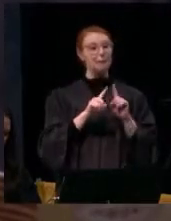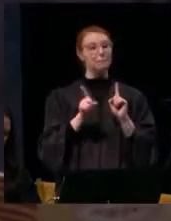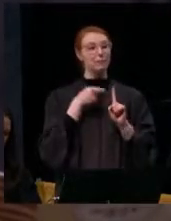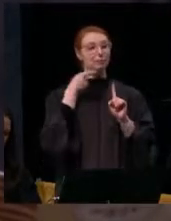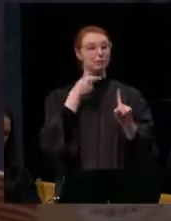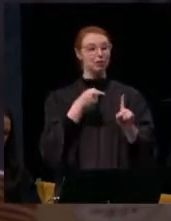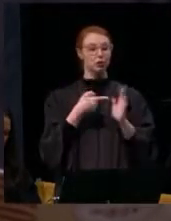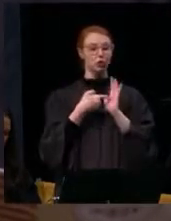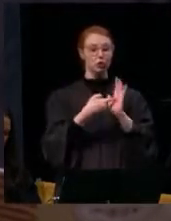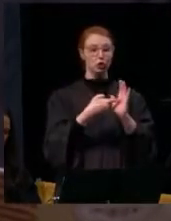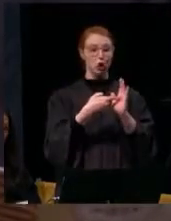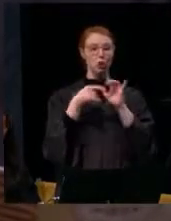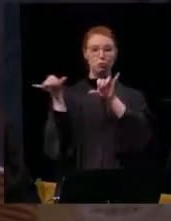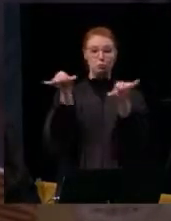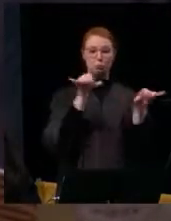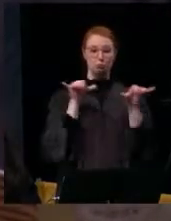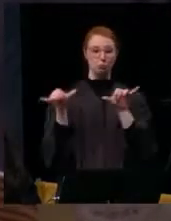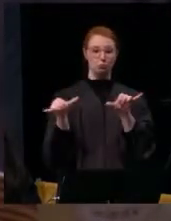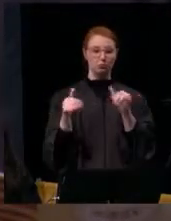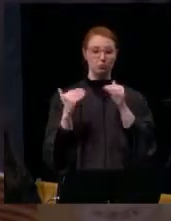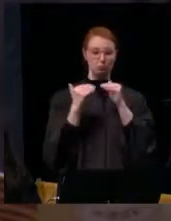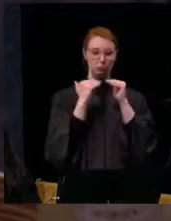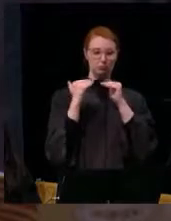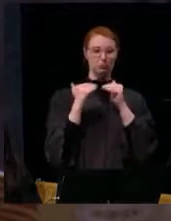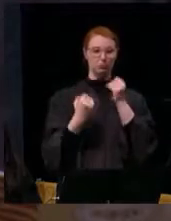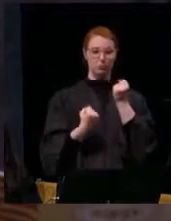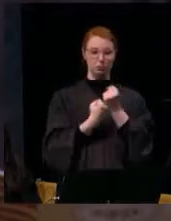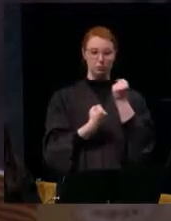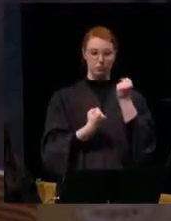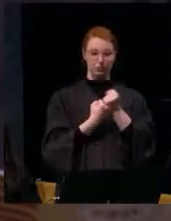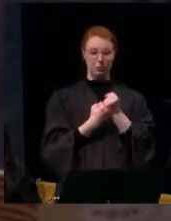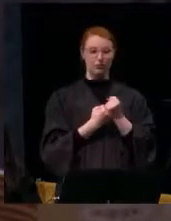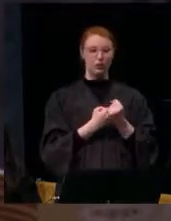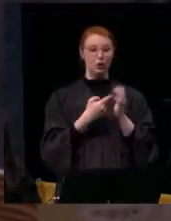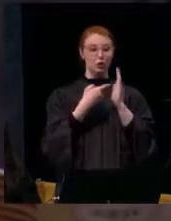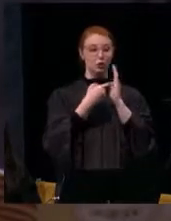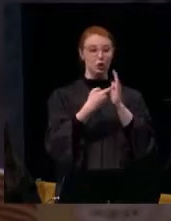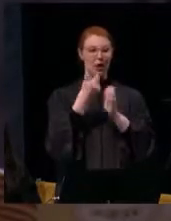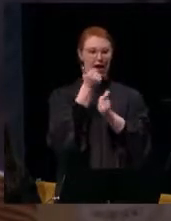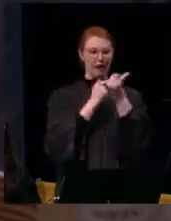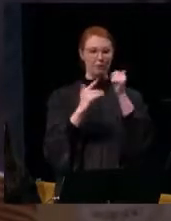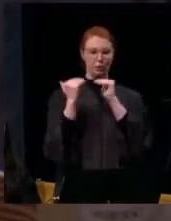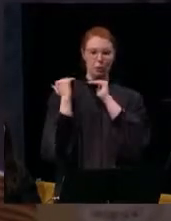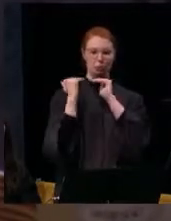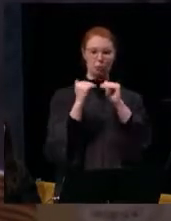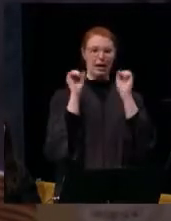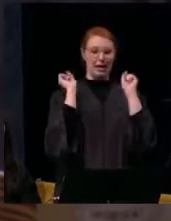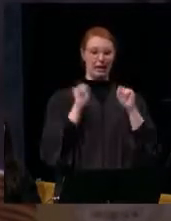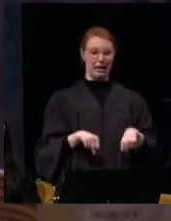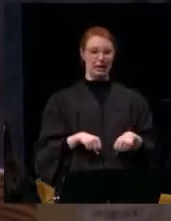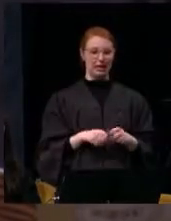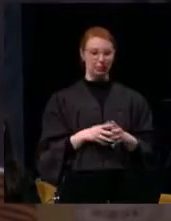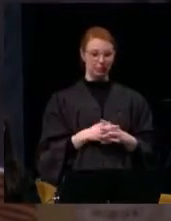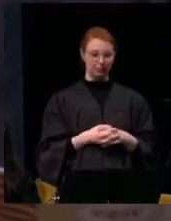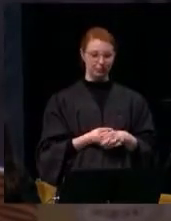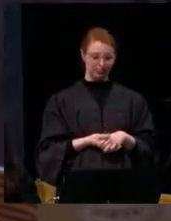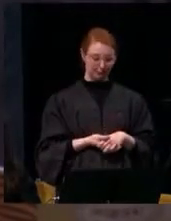display our solidarity, to project the equal plane we all stand upon at this moment.